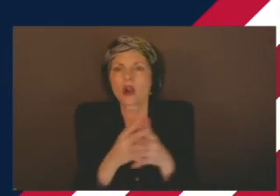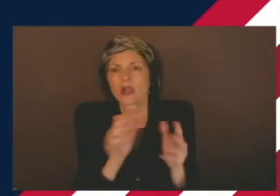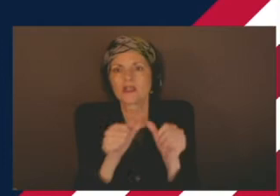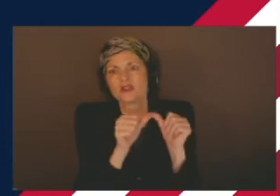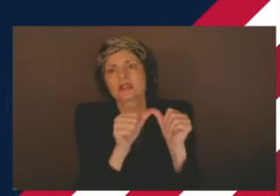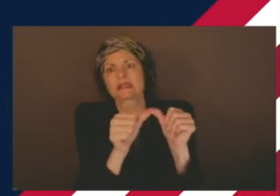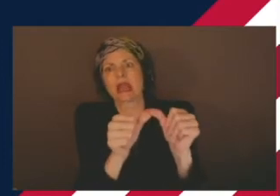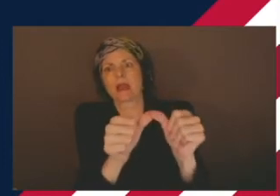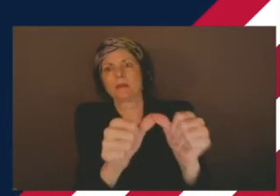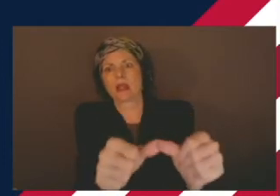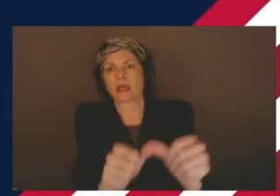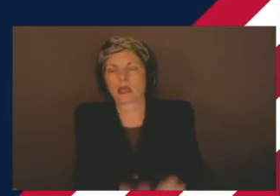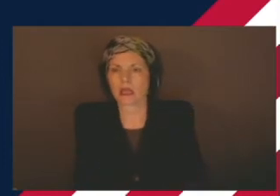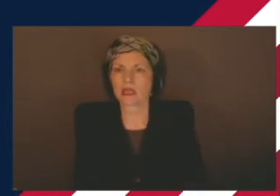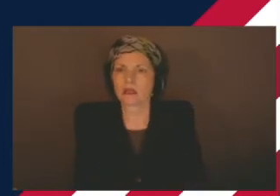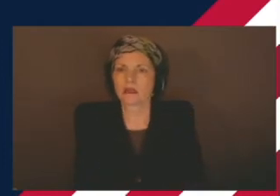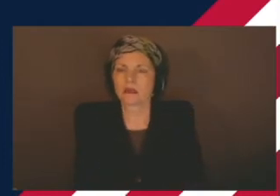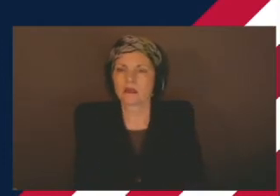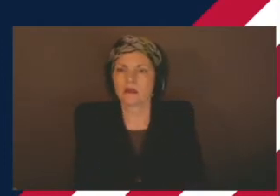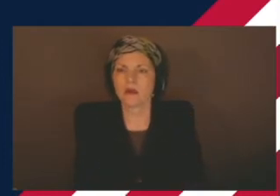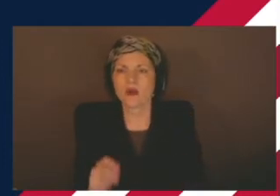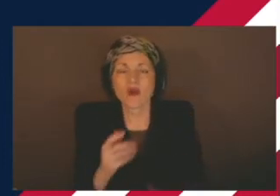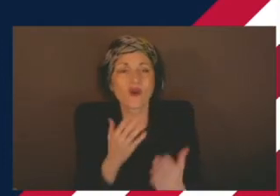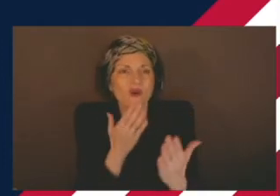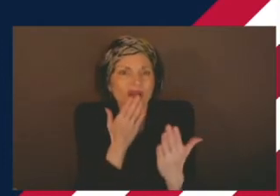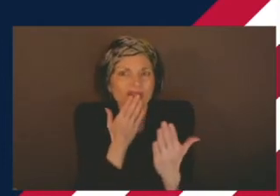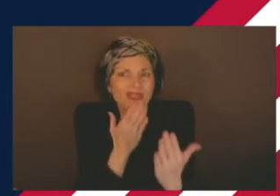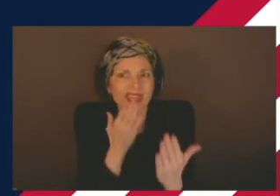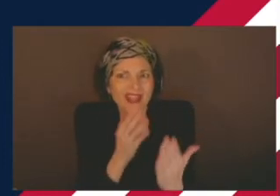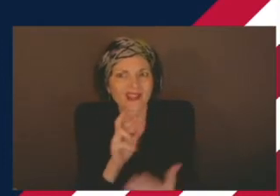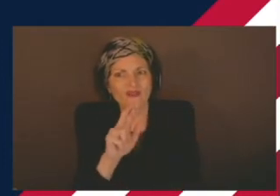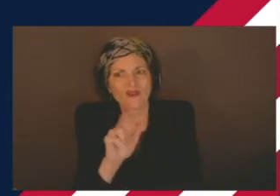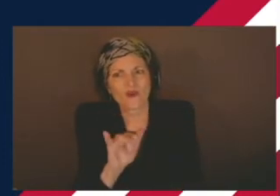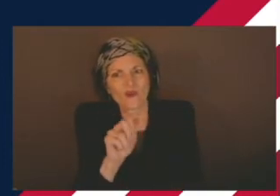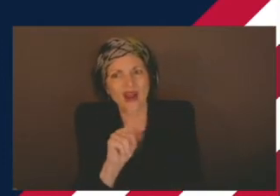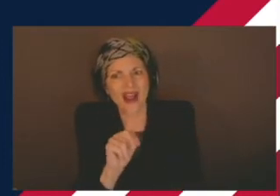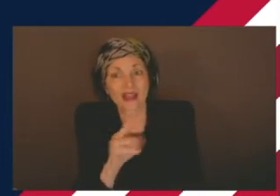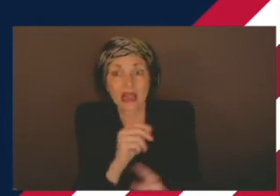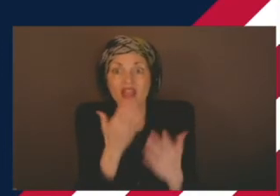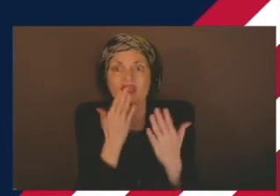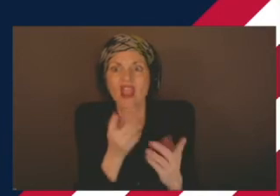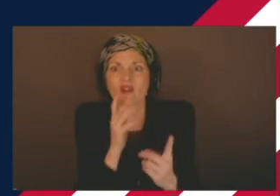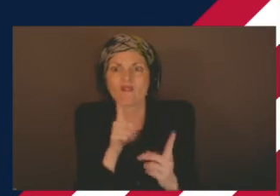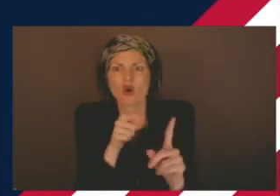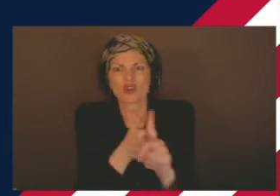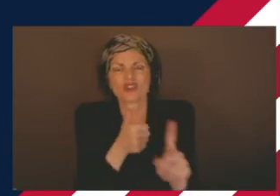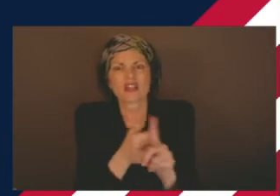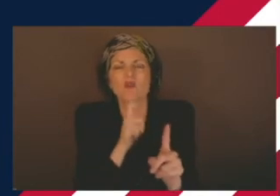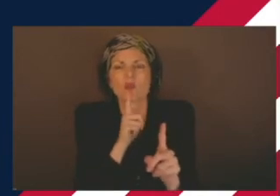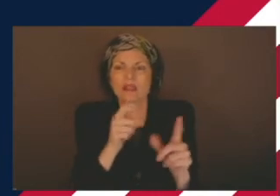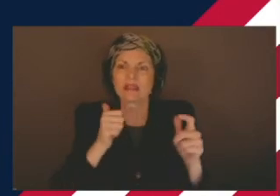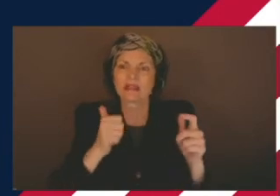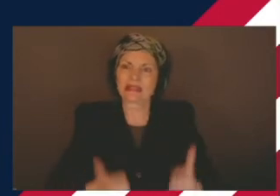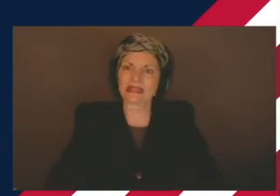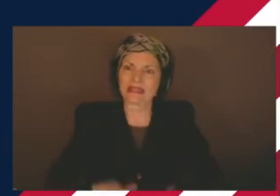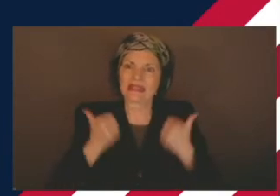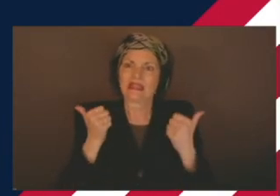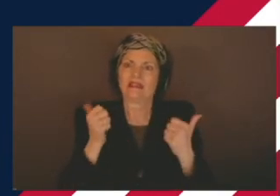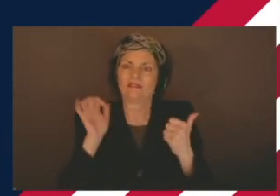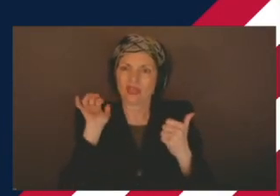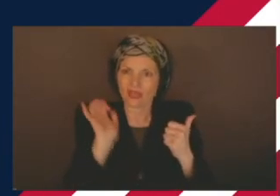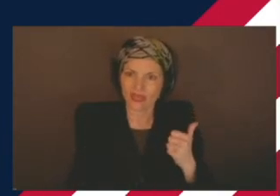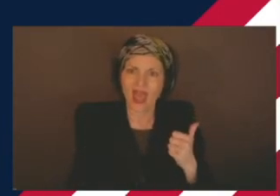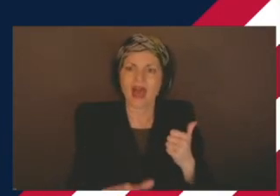Ryan. Thank you for living Dr. DuPont's call to action. We really appreciate your testimony.